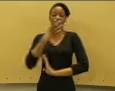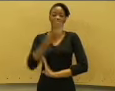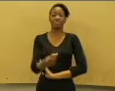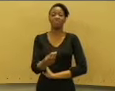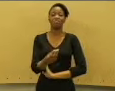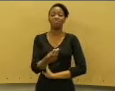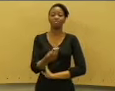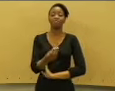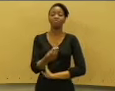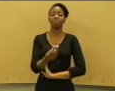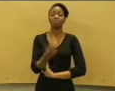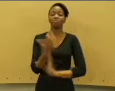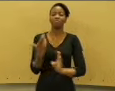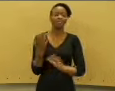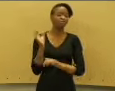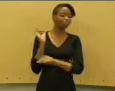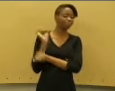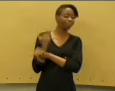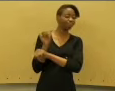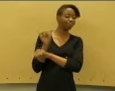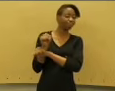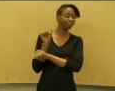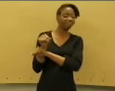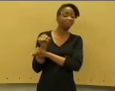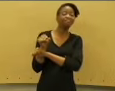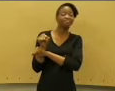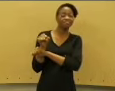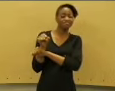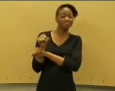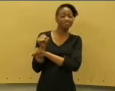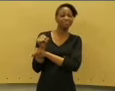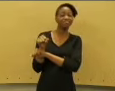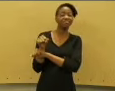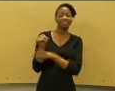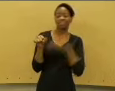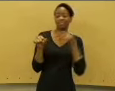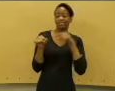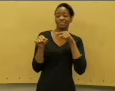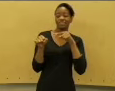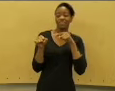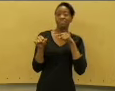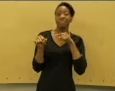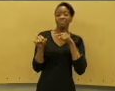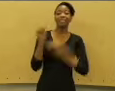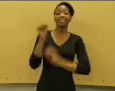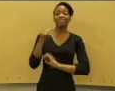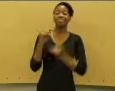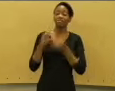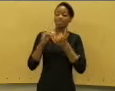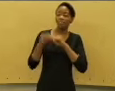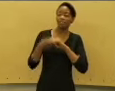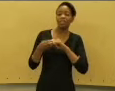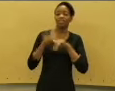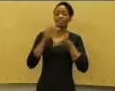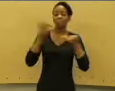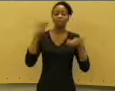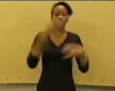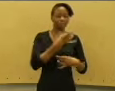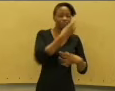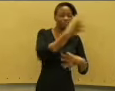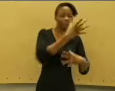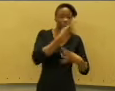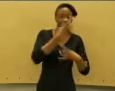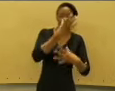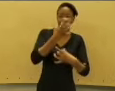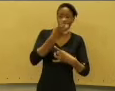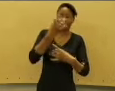one thing about ignorance is that, in as much as we can try and inform people, at the end of the day, it's